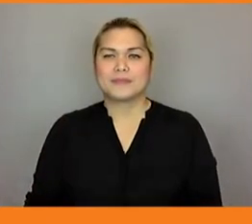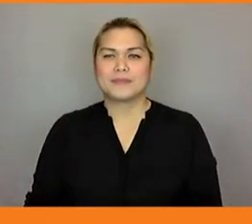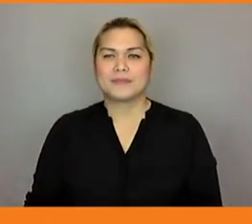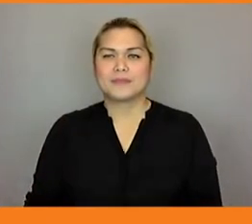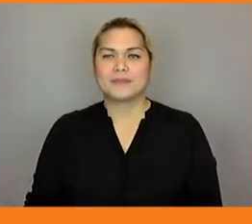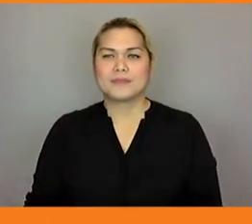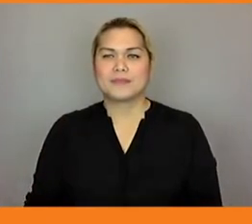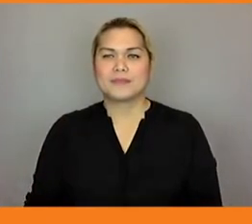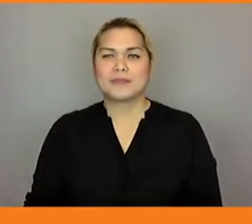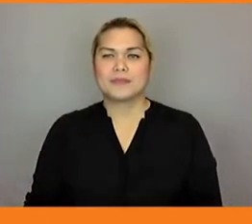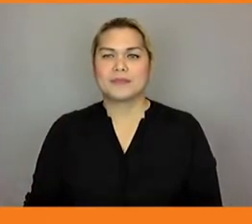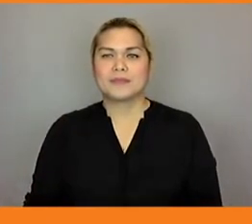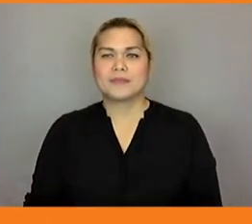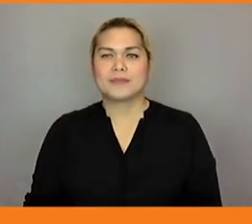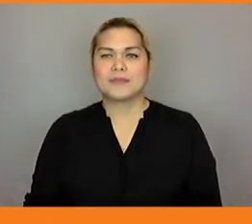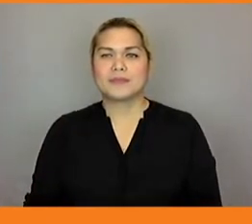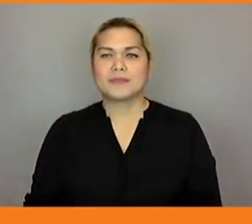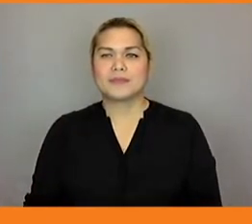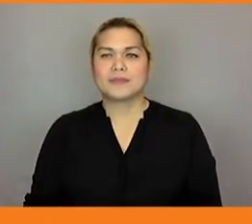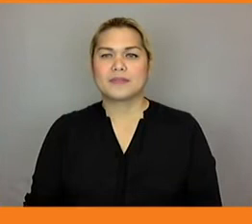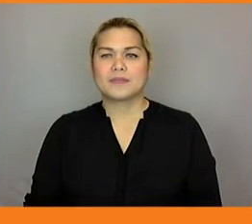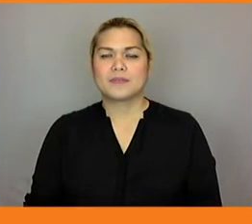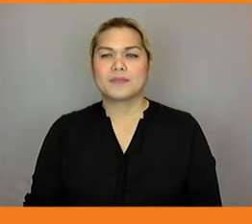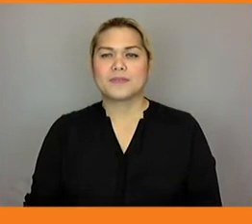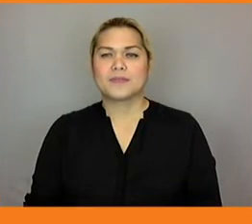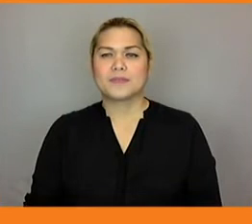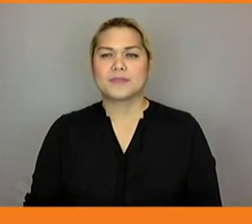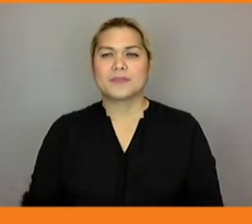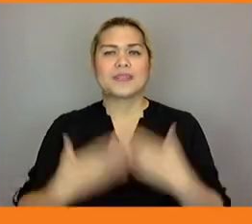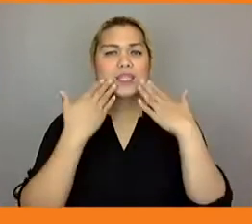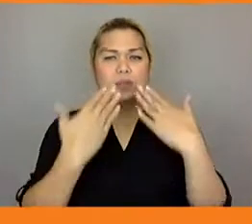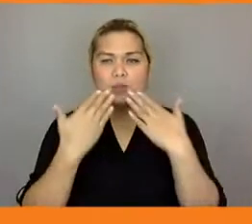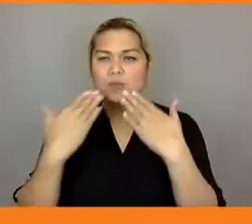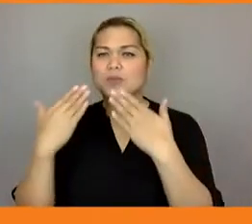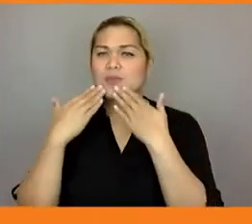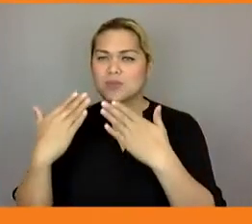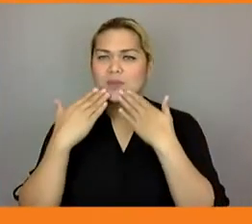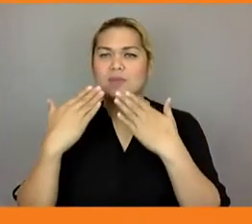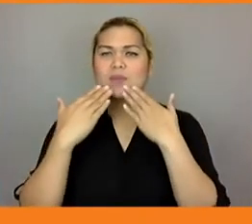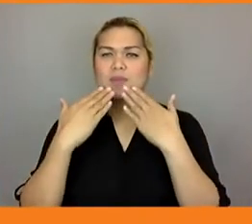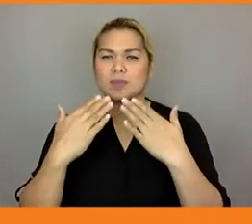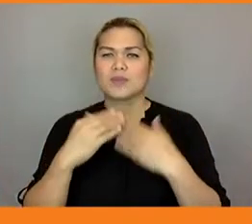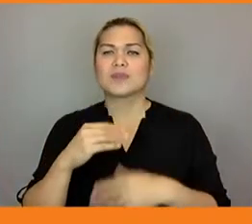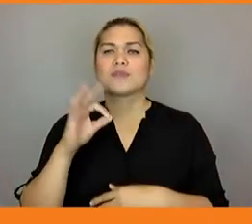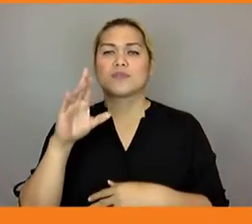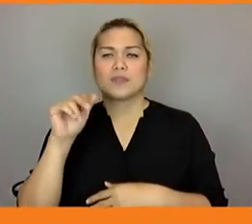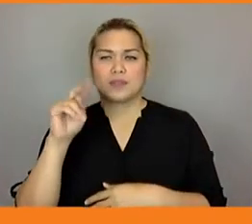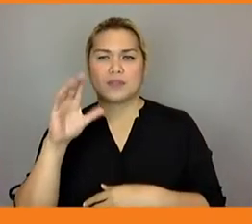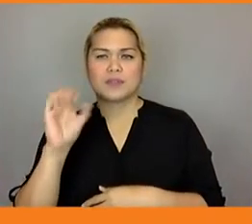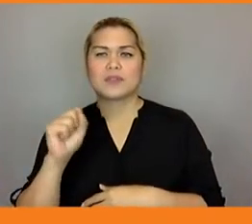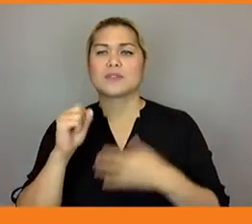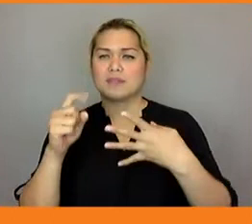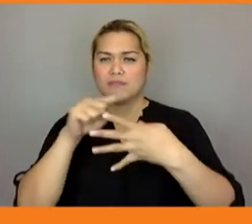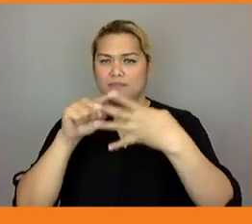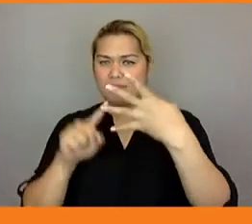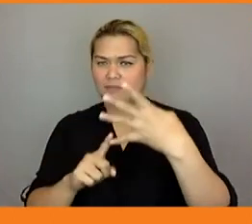please. Okay, thank you, Francis. You asked actually 4 points, and every points